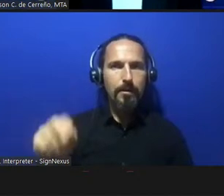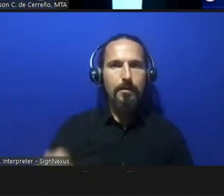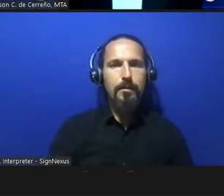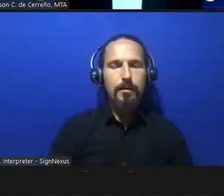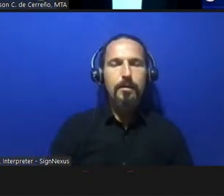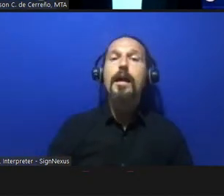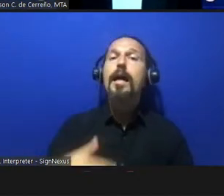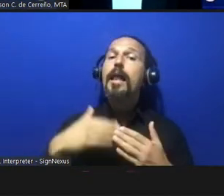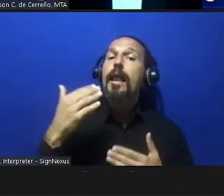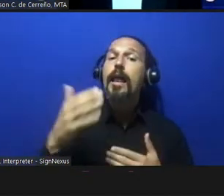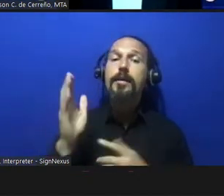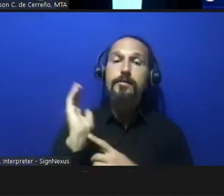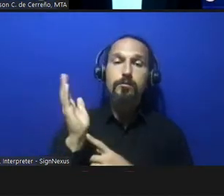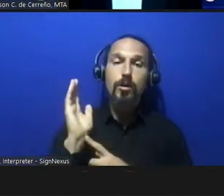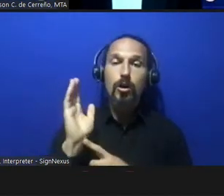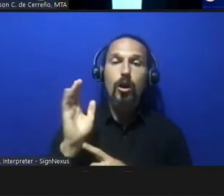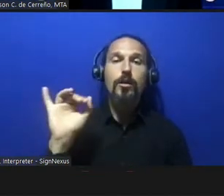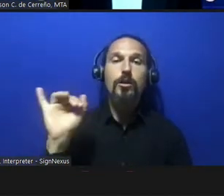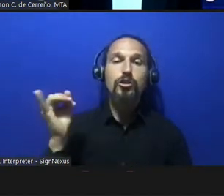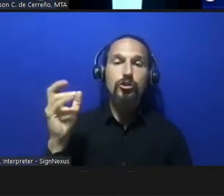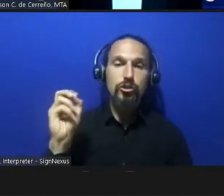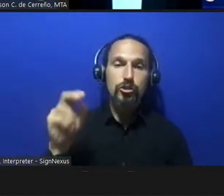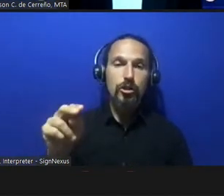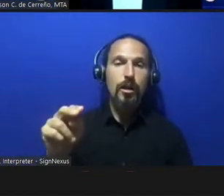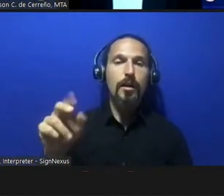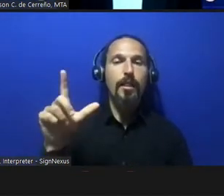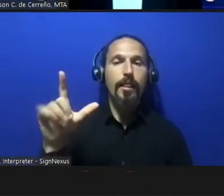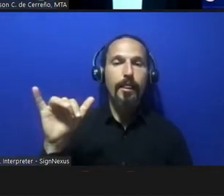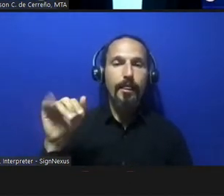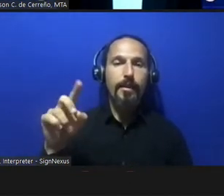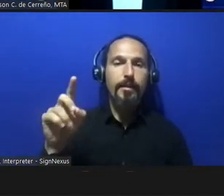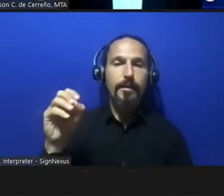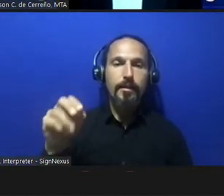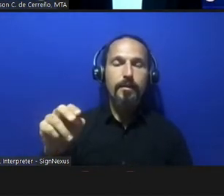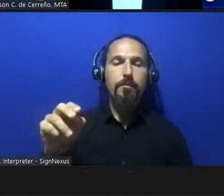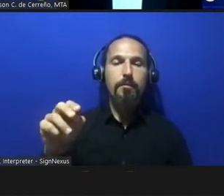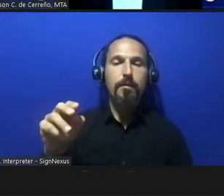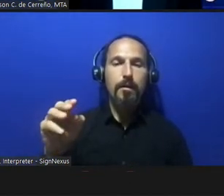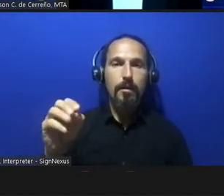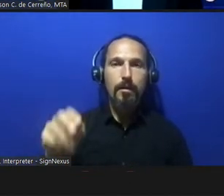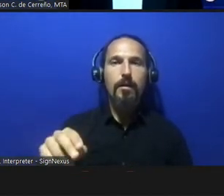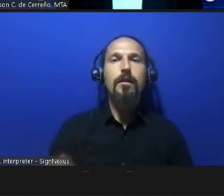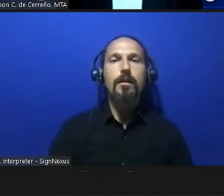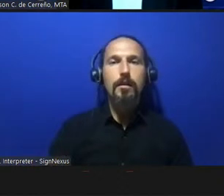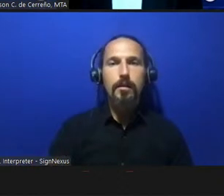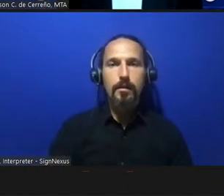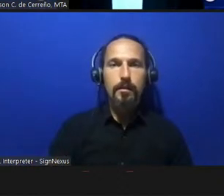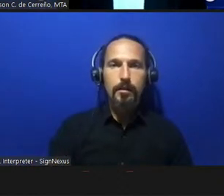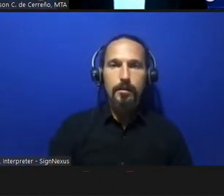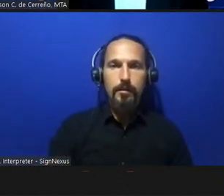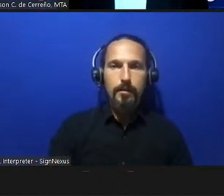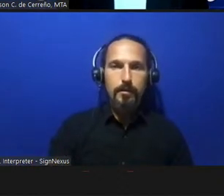our next speaker is john lindenbaum followed by millwood hughes